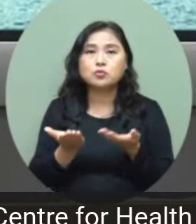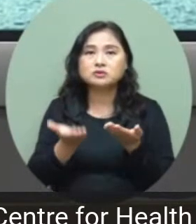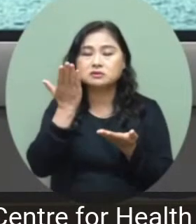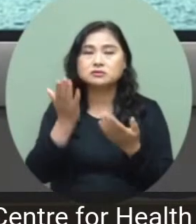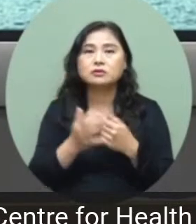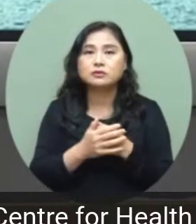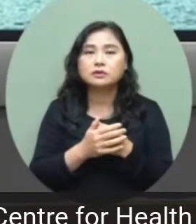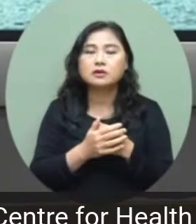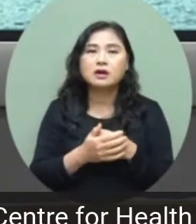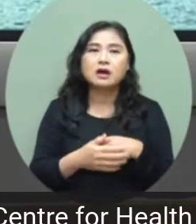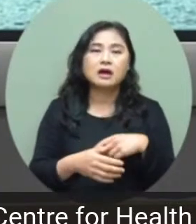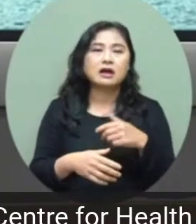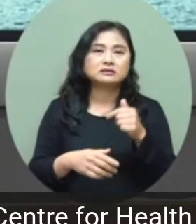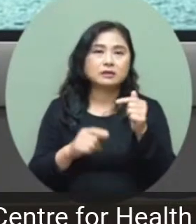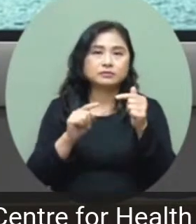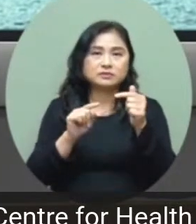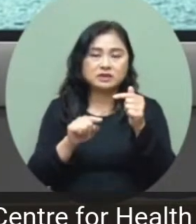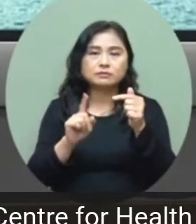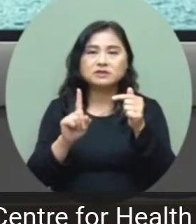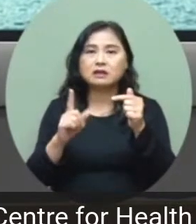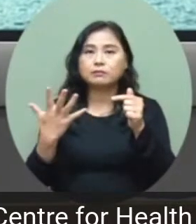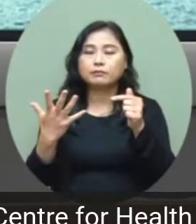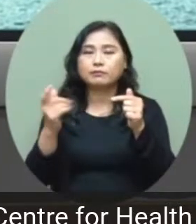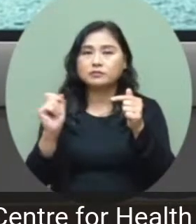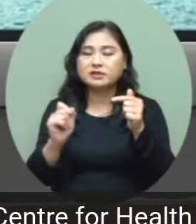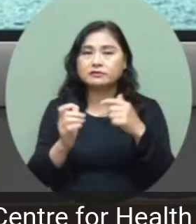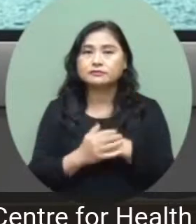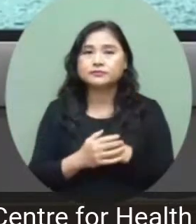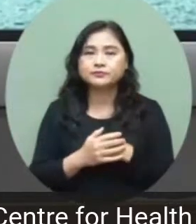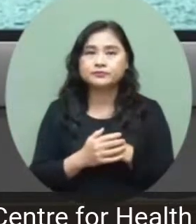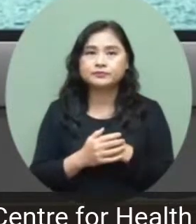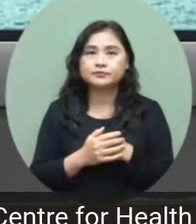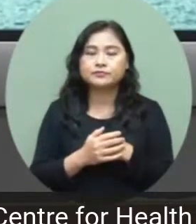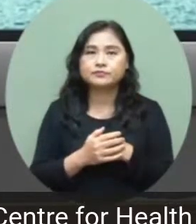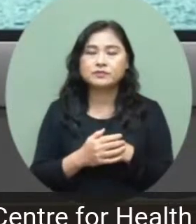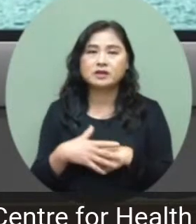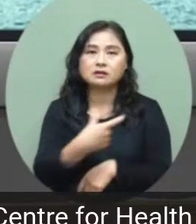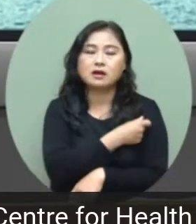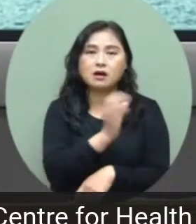0.739. Above the age of 80 is 10.15%.